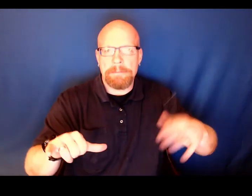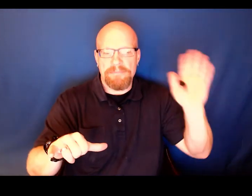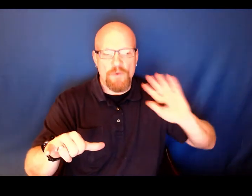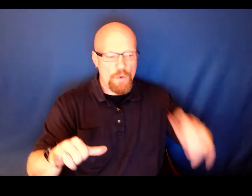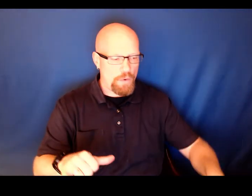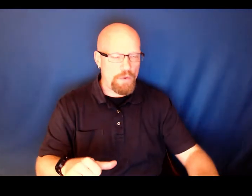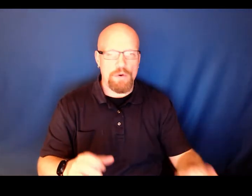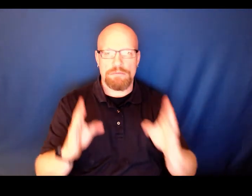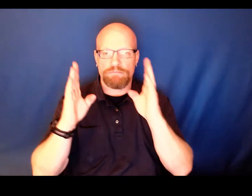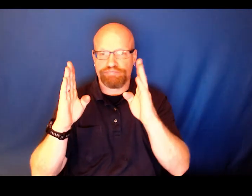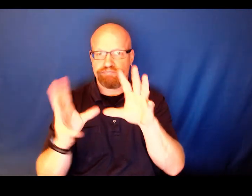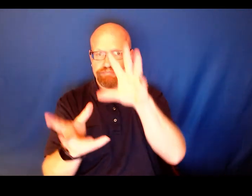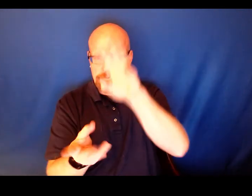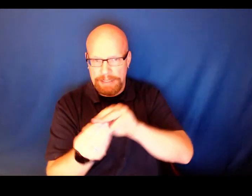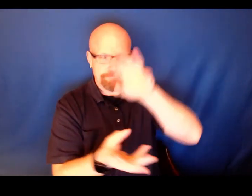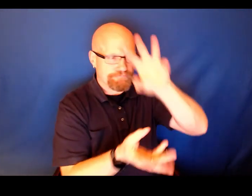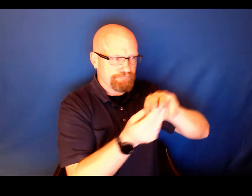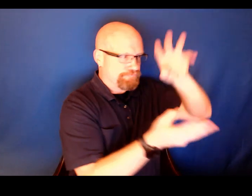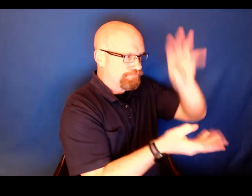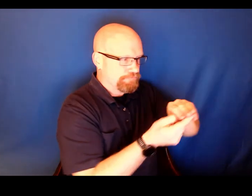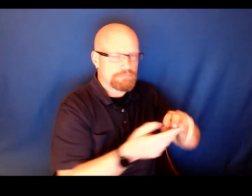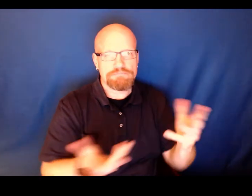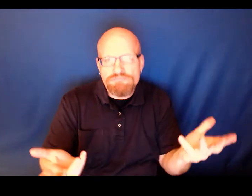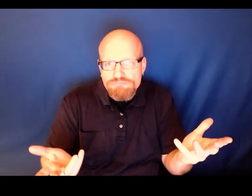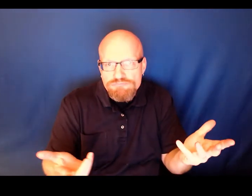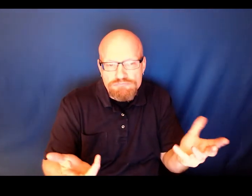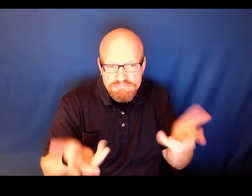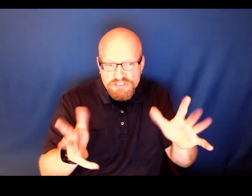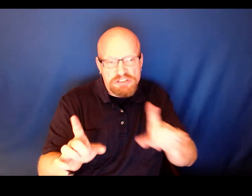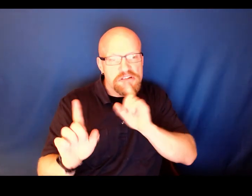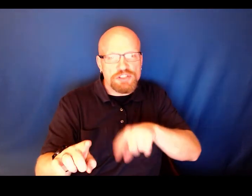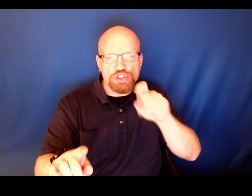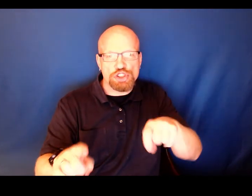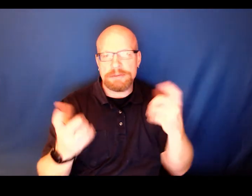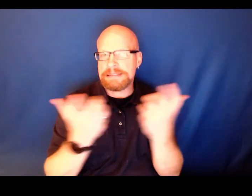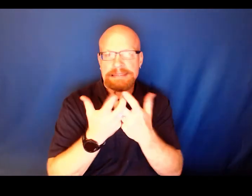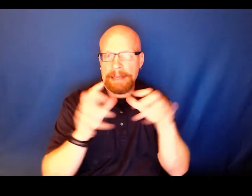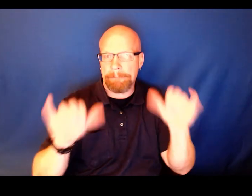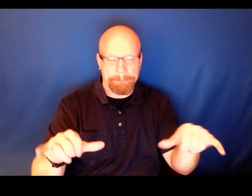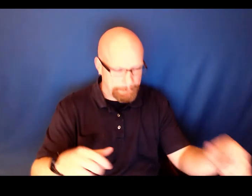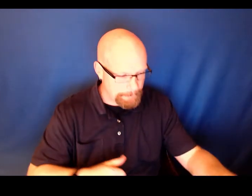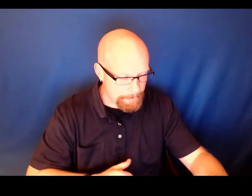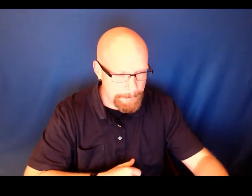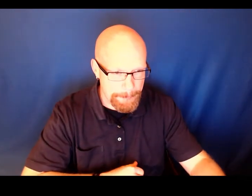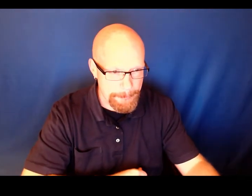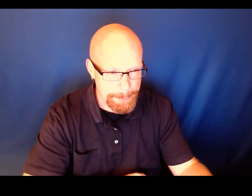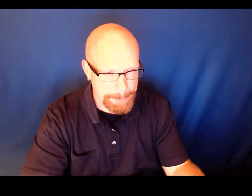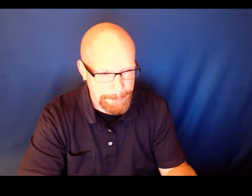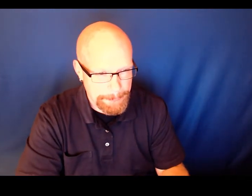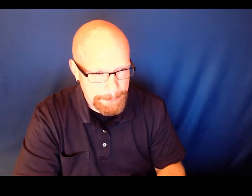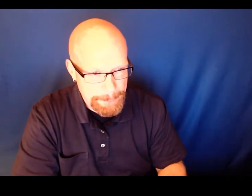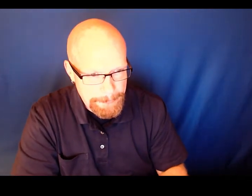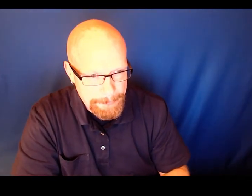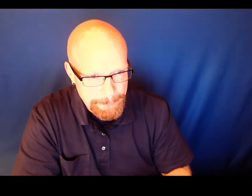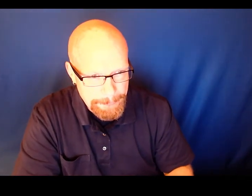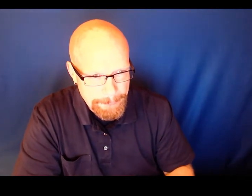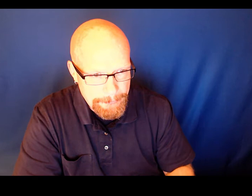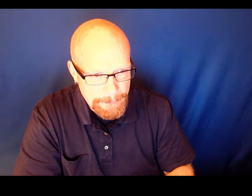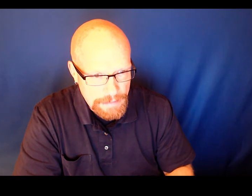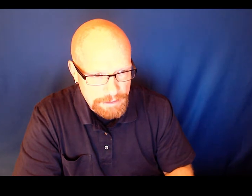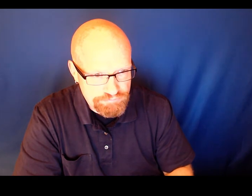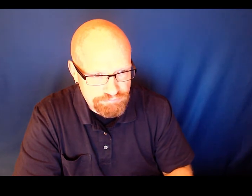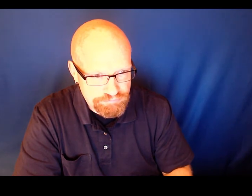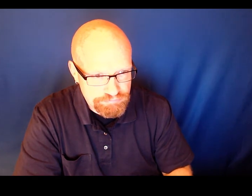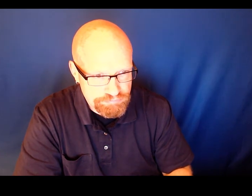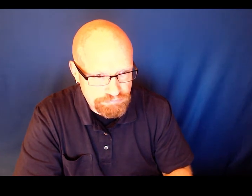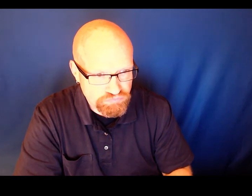Now, same as before, like terms are already matched up. Just add or subtract them vertically.